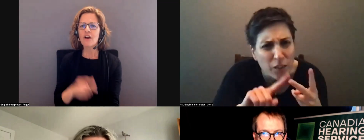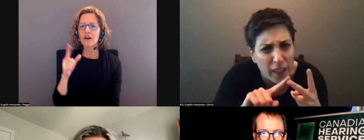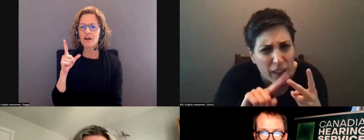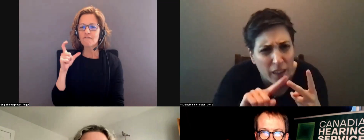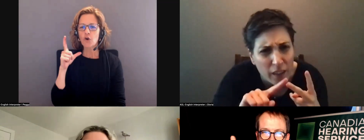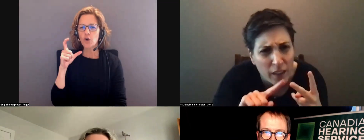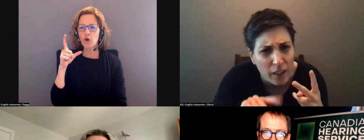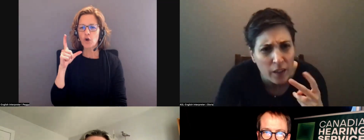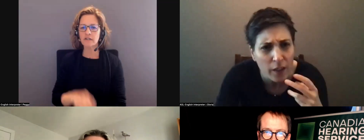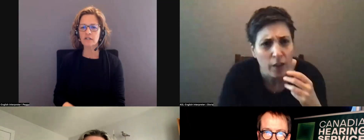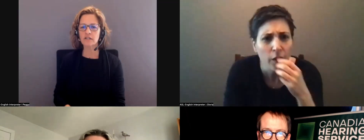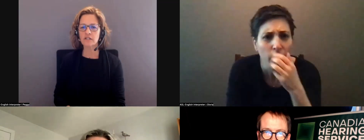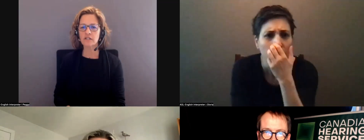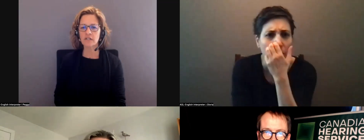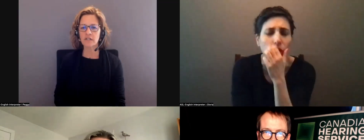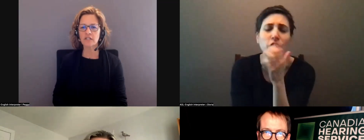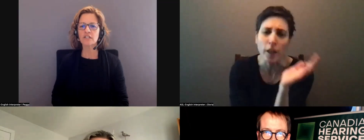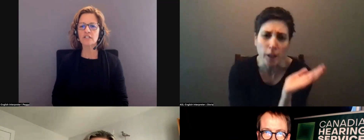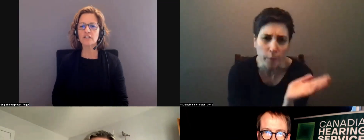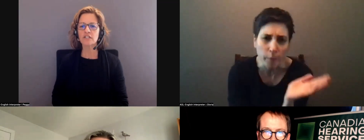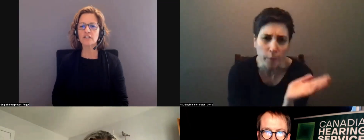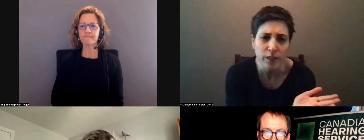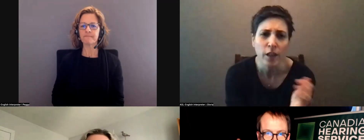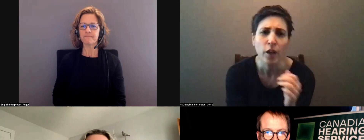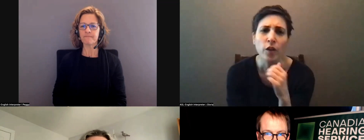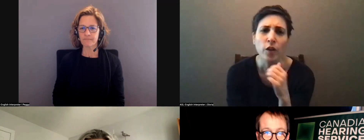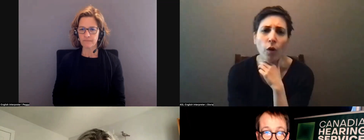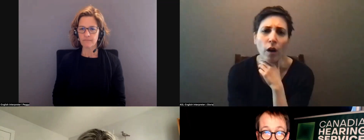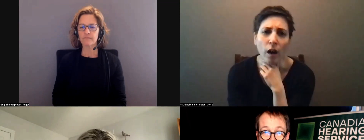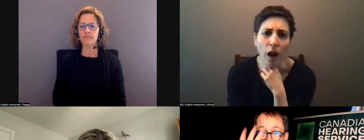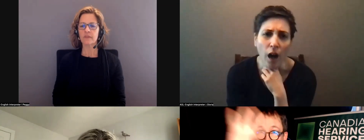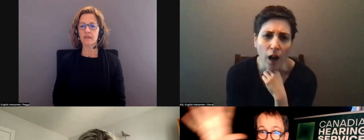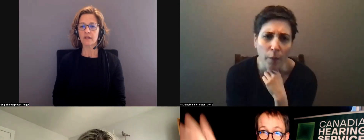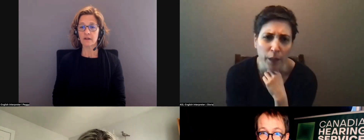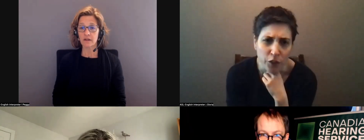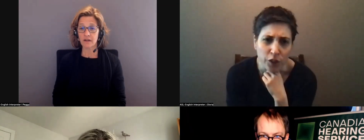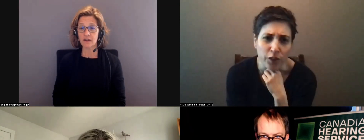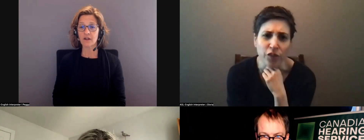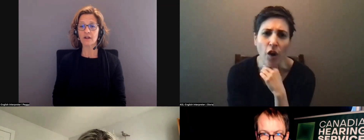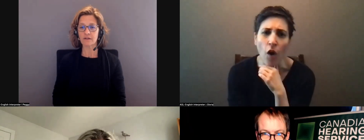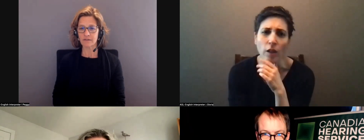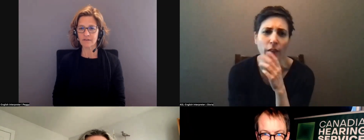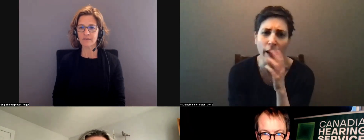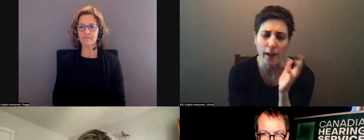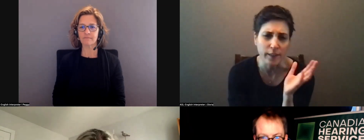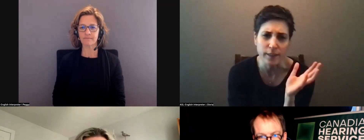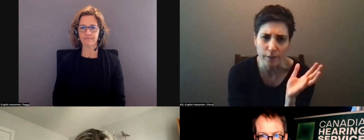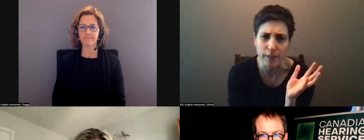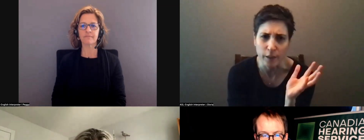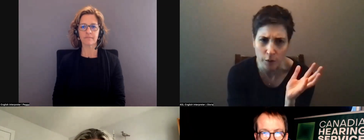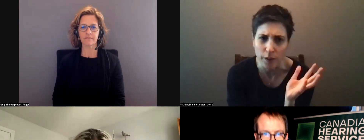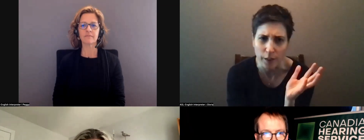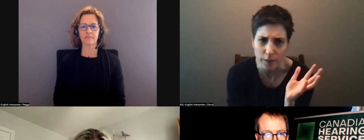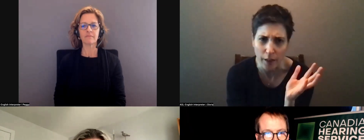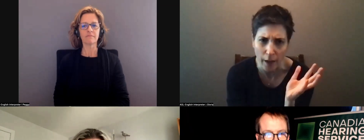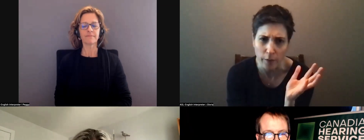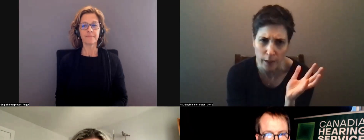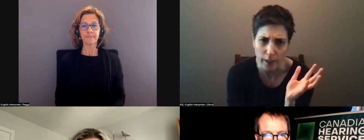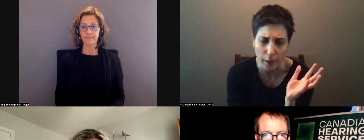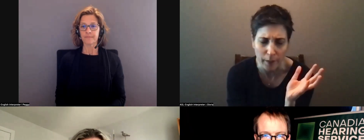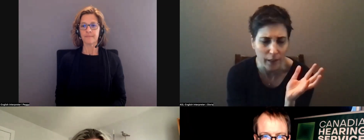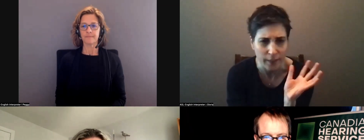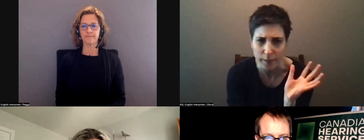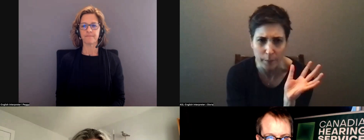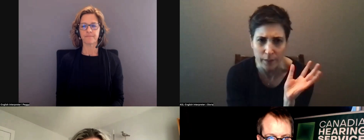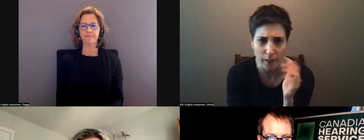your what? Sorry, your documents, your pictures, all of that kind of stuff is included. So that